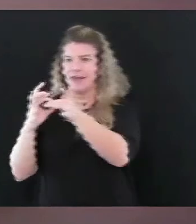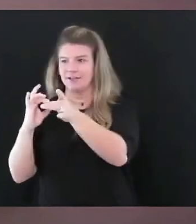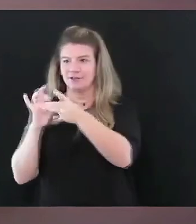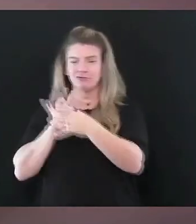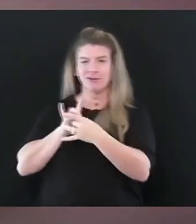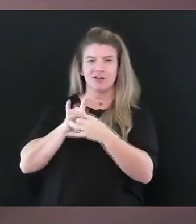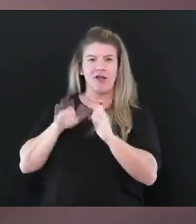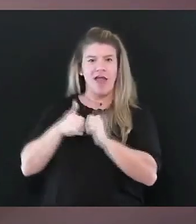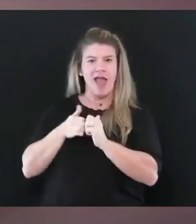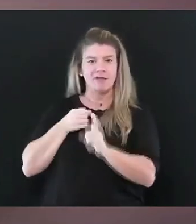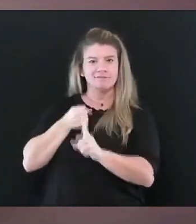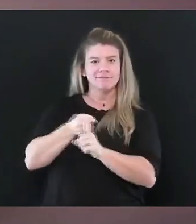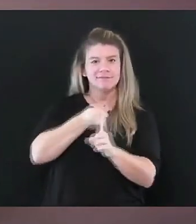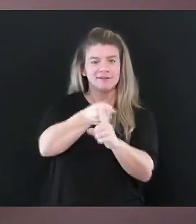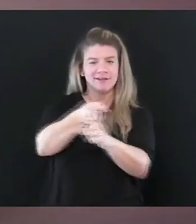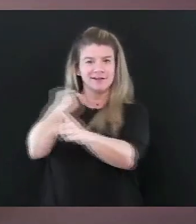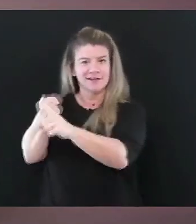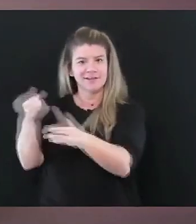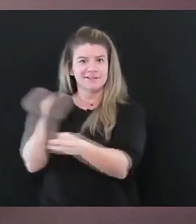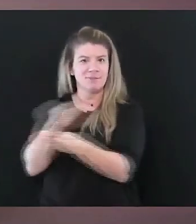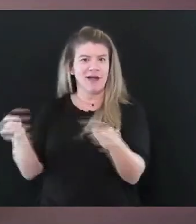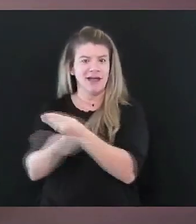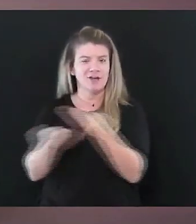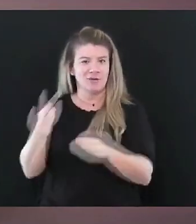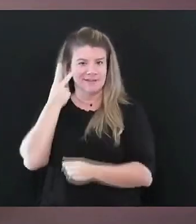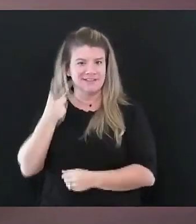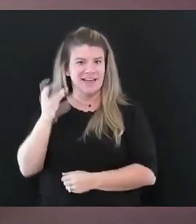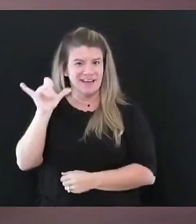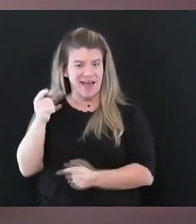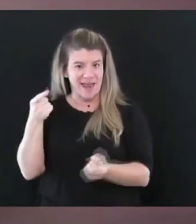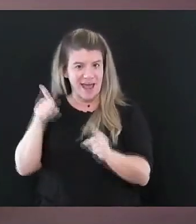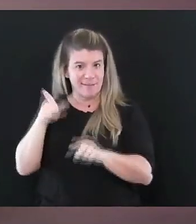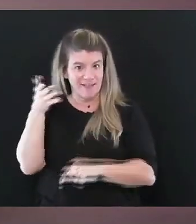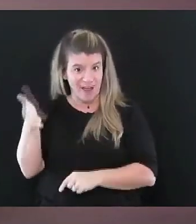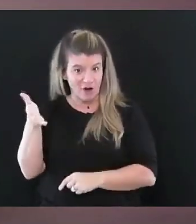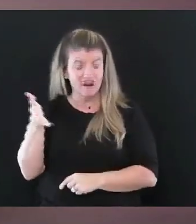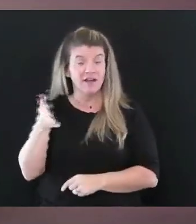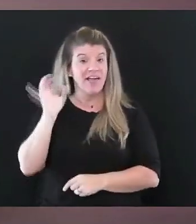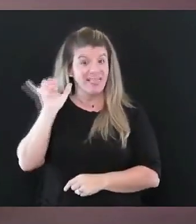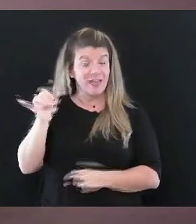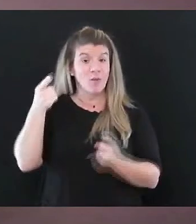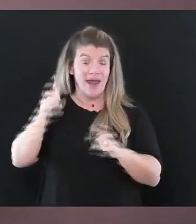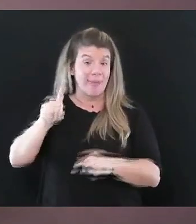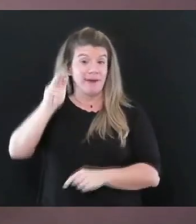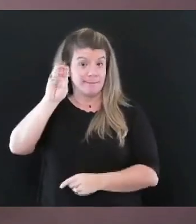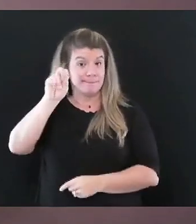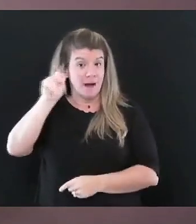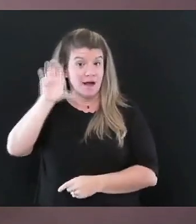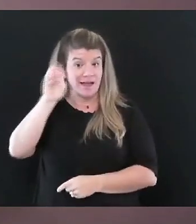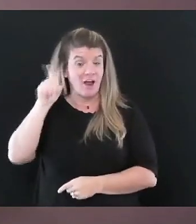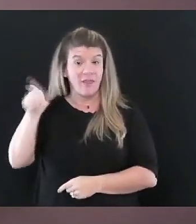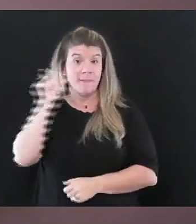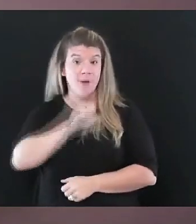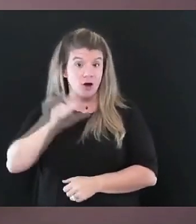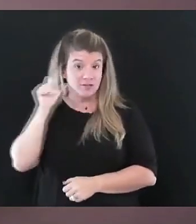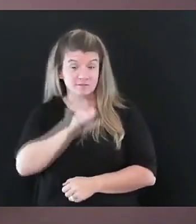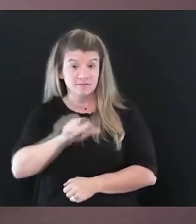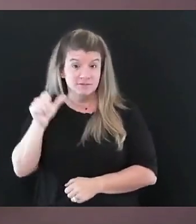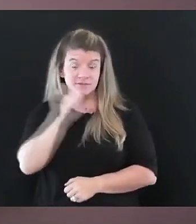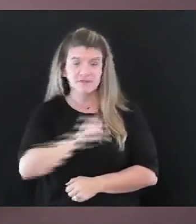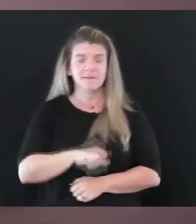drive the number of cases that we see. And for Mon County, that was the bars. And we know